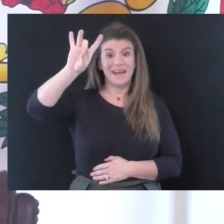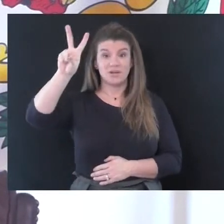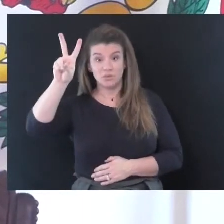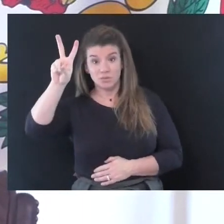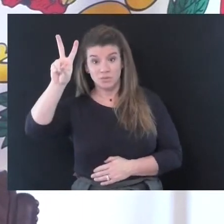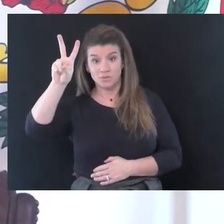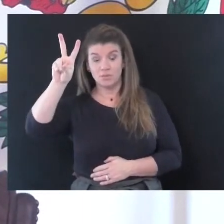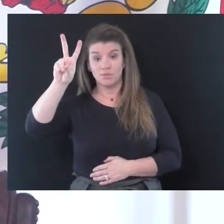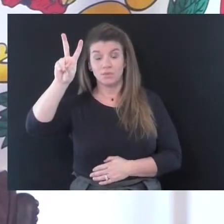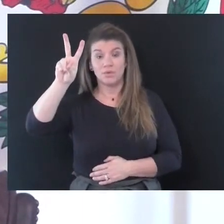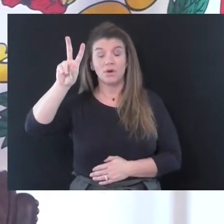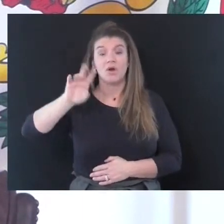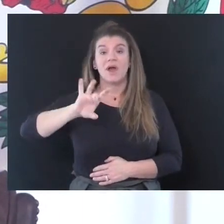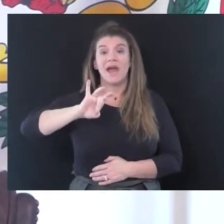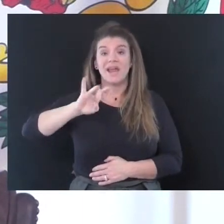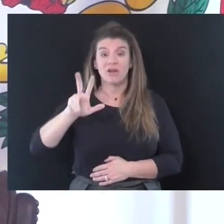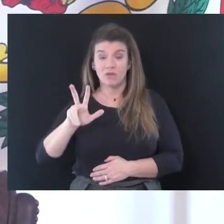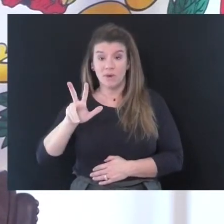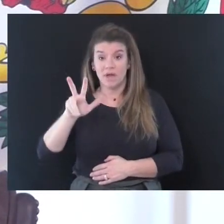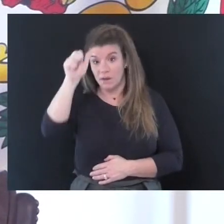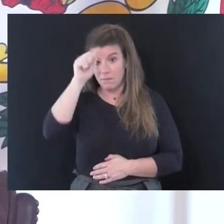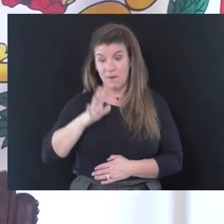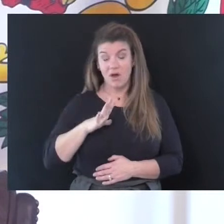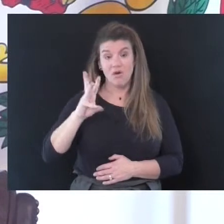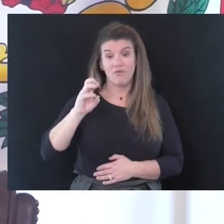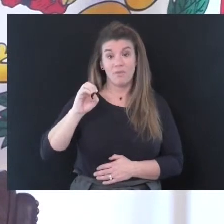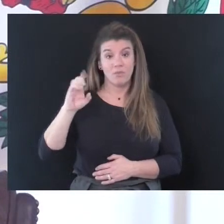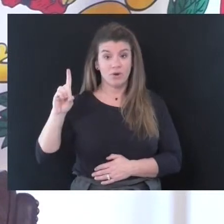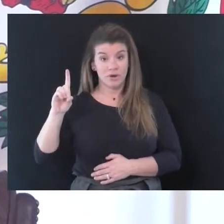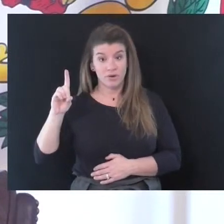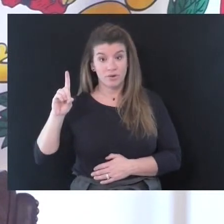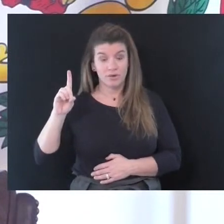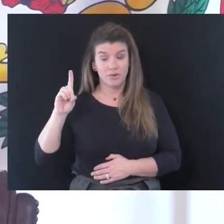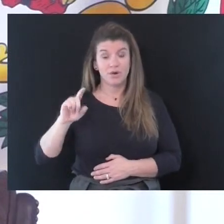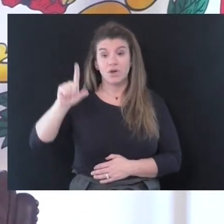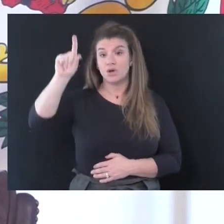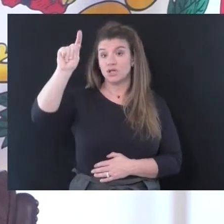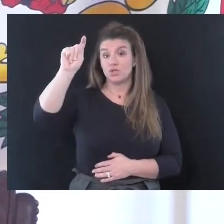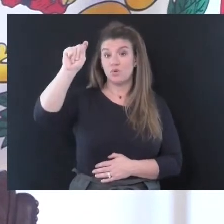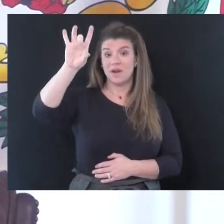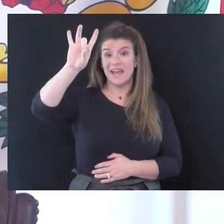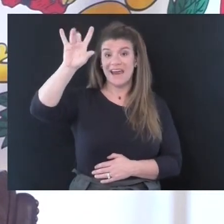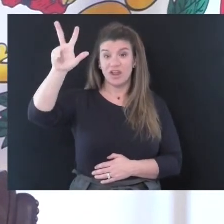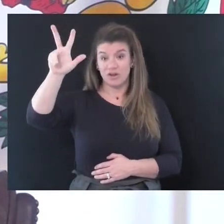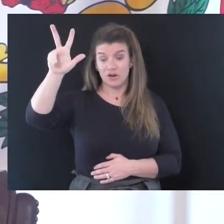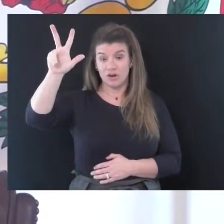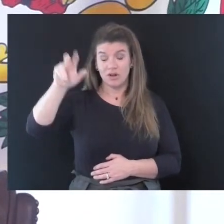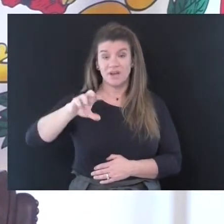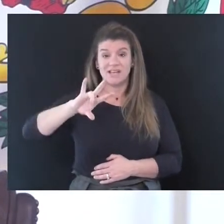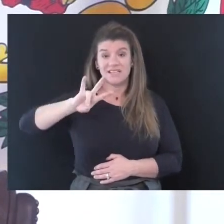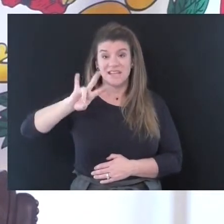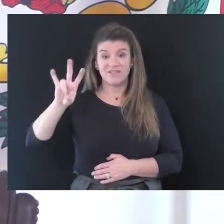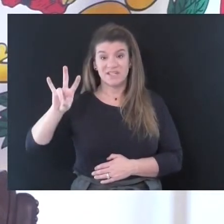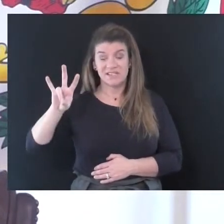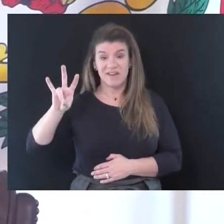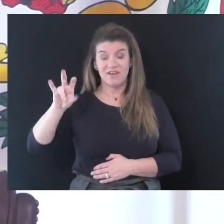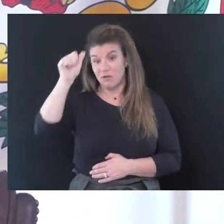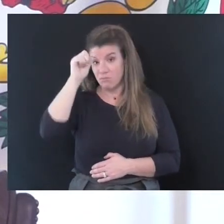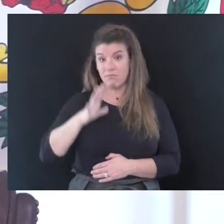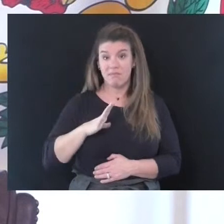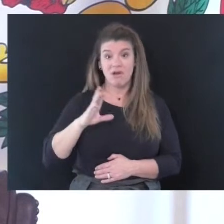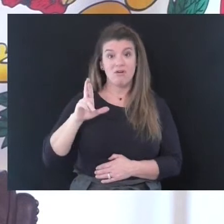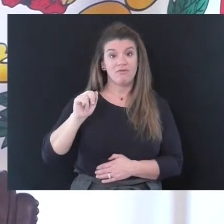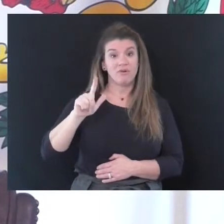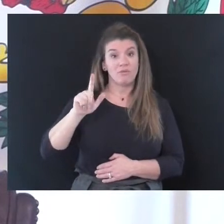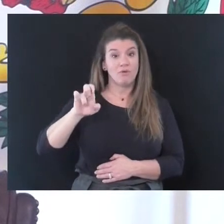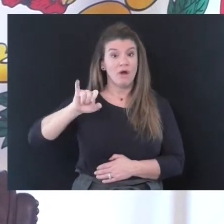2082nd death, an 83-year-old male from Wood County. Our 2083rd death, a 77-year-old male from